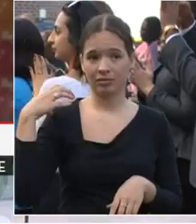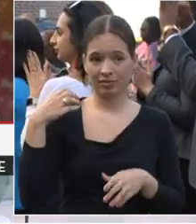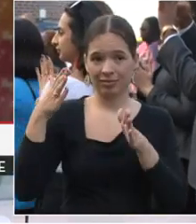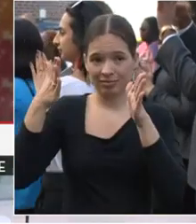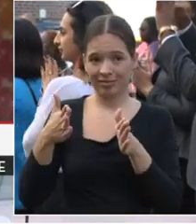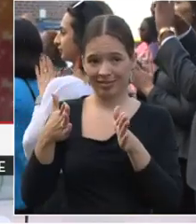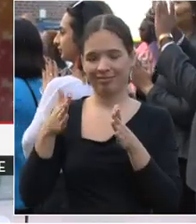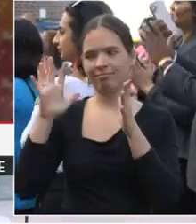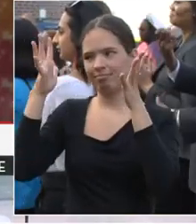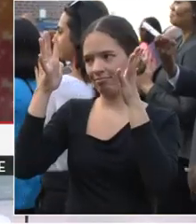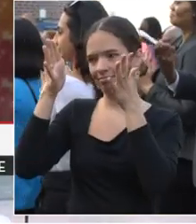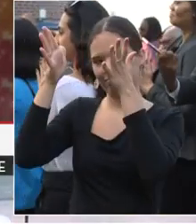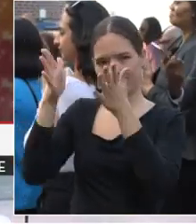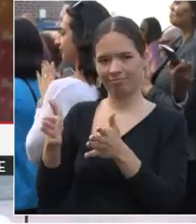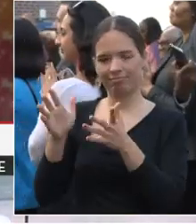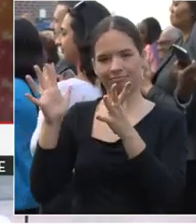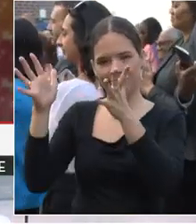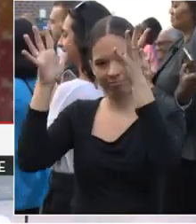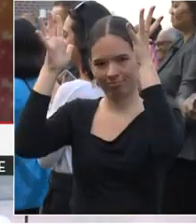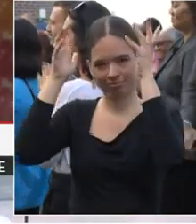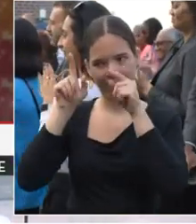applause.